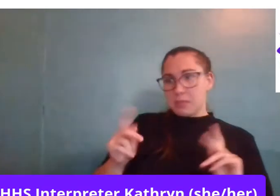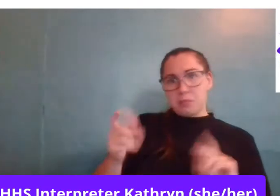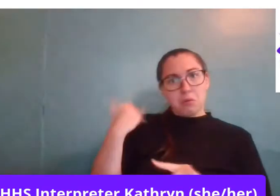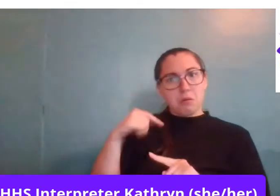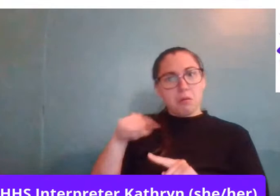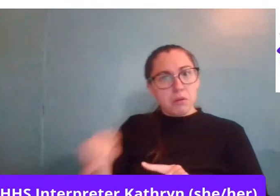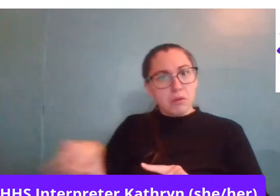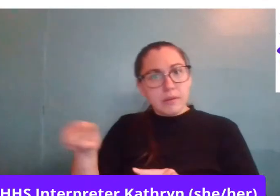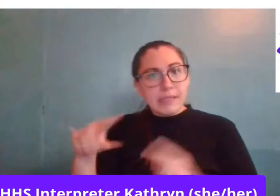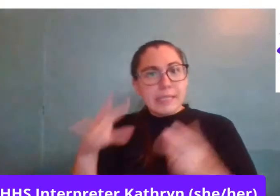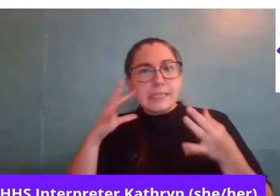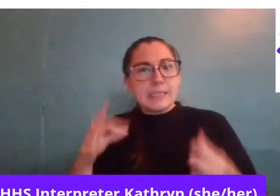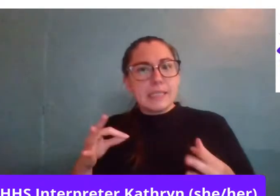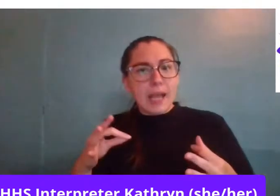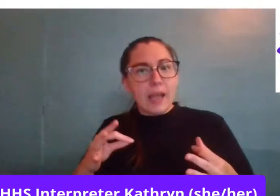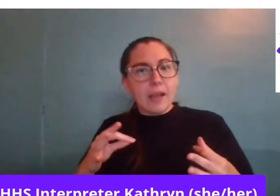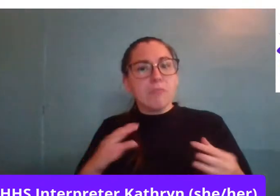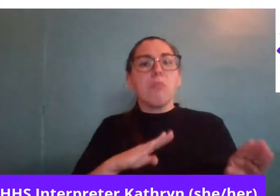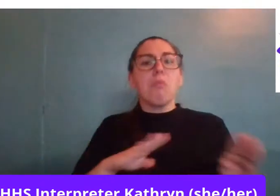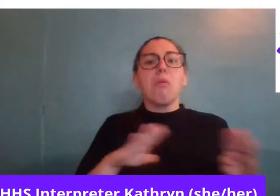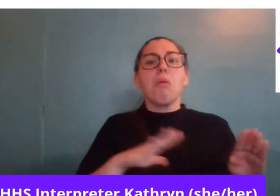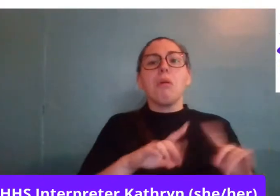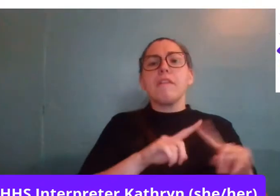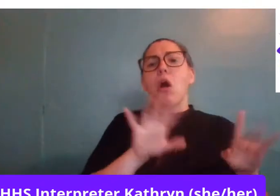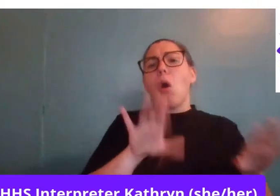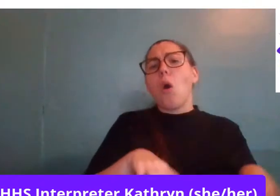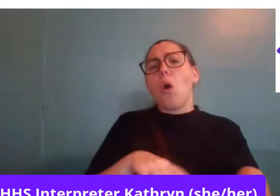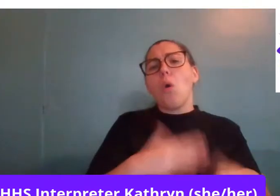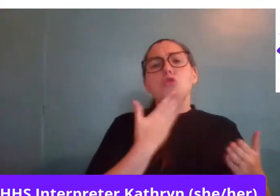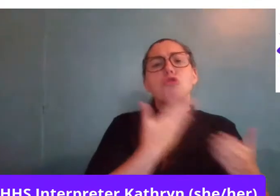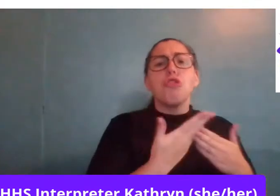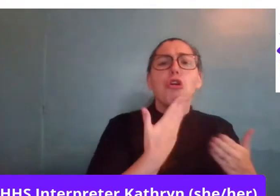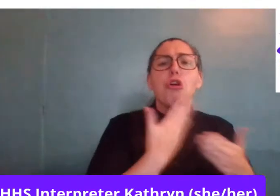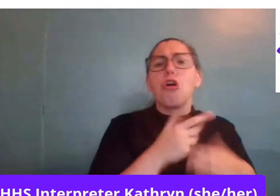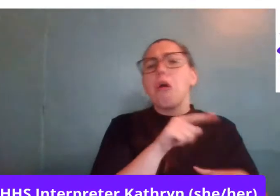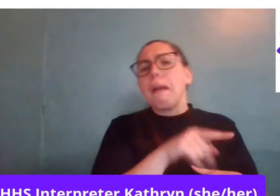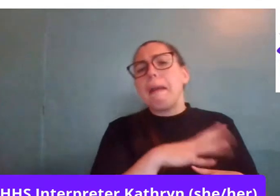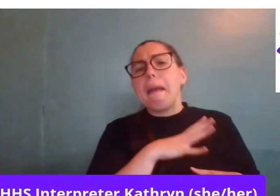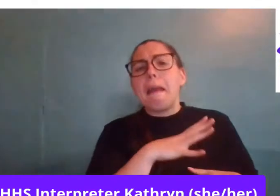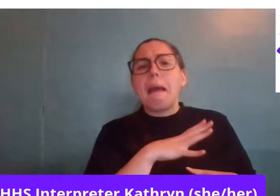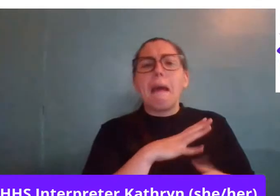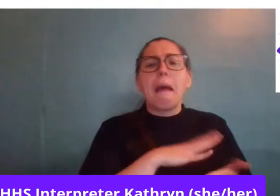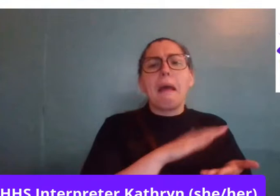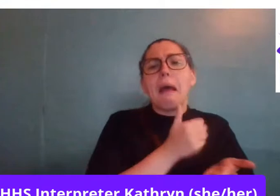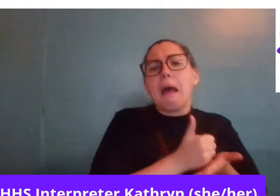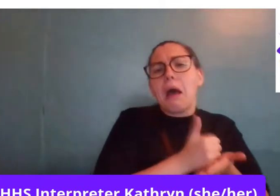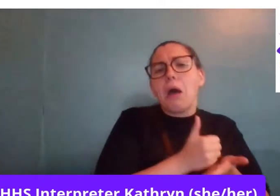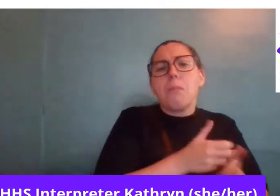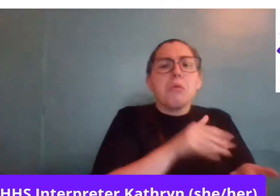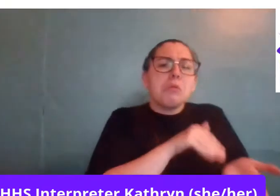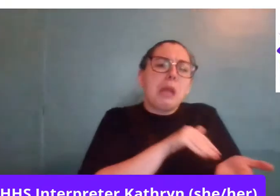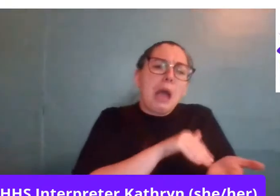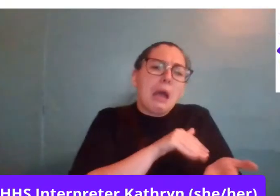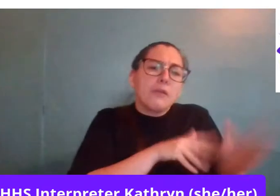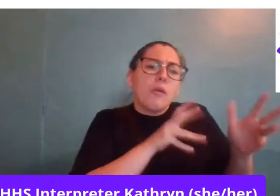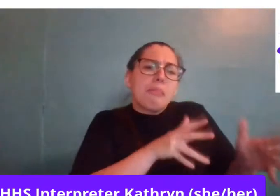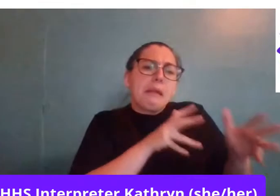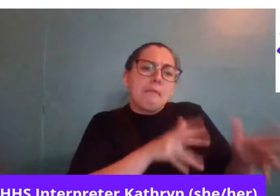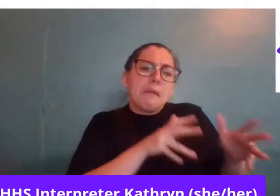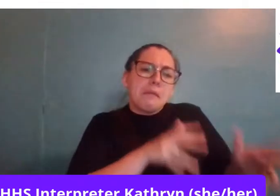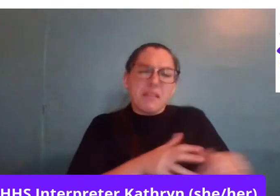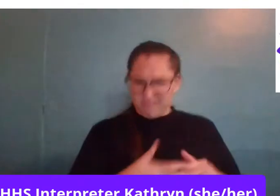they chose to treat them differently. Oh, he's doing good for you. Leave him alone. So anyways,